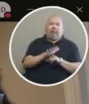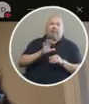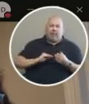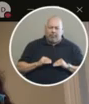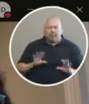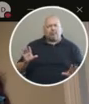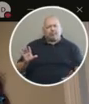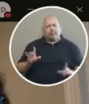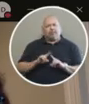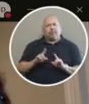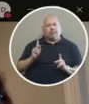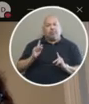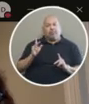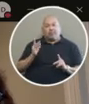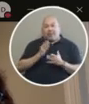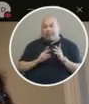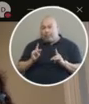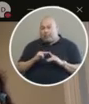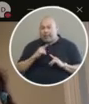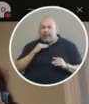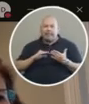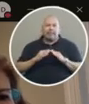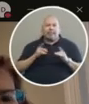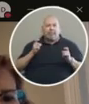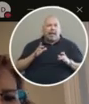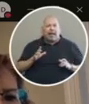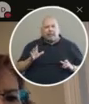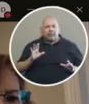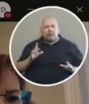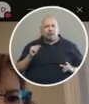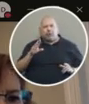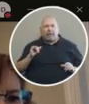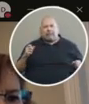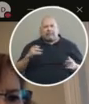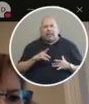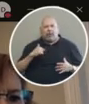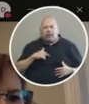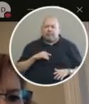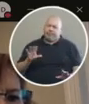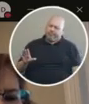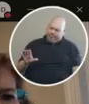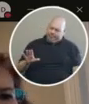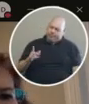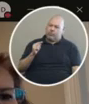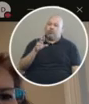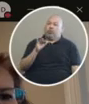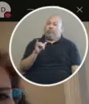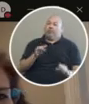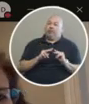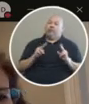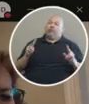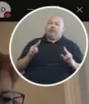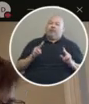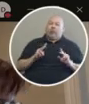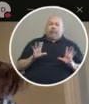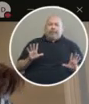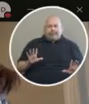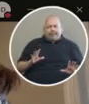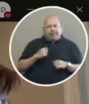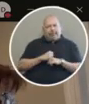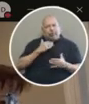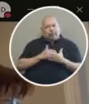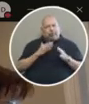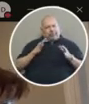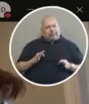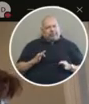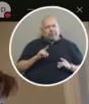numbers, but some people would say, well, that's just the city manager and the CFO trying to scare everybody. Look, we're trying to be extremely prudent,